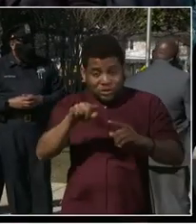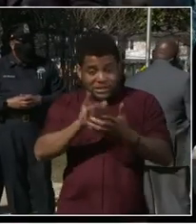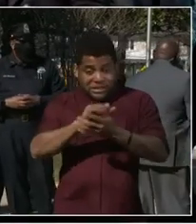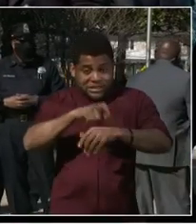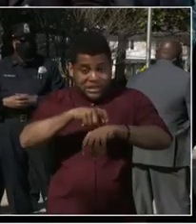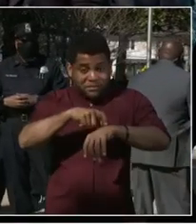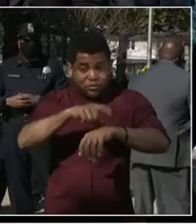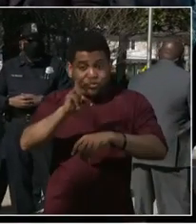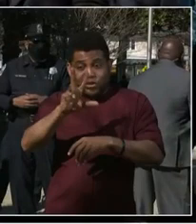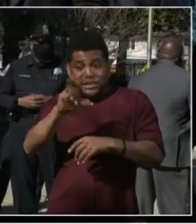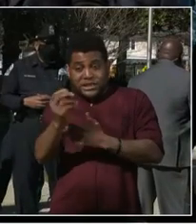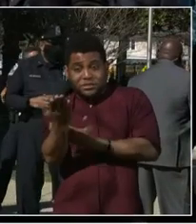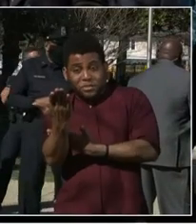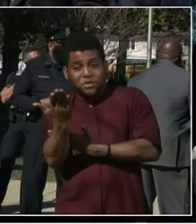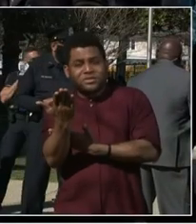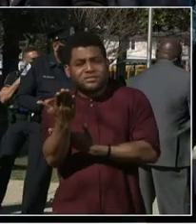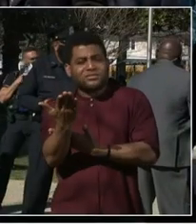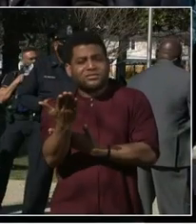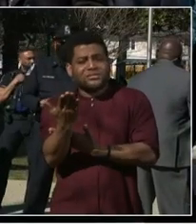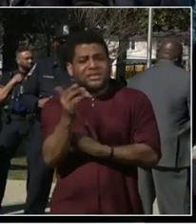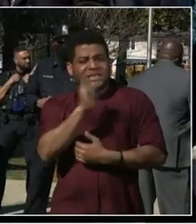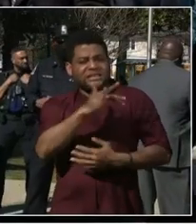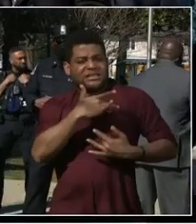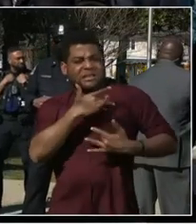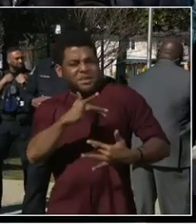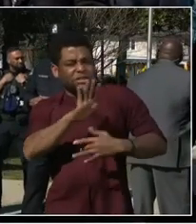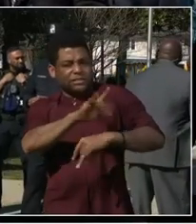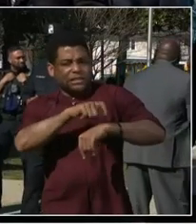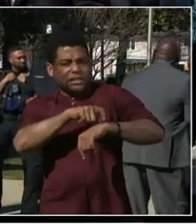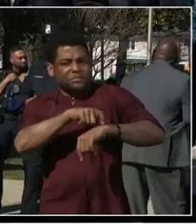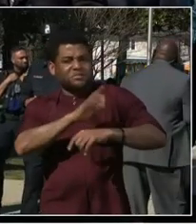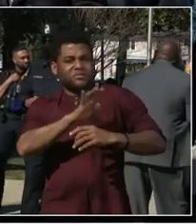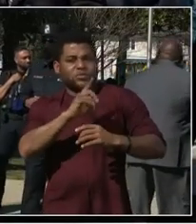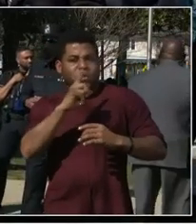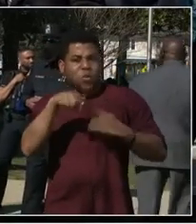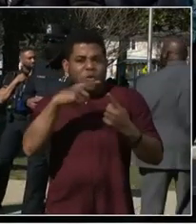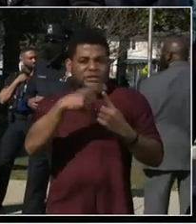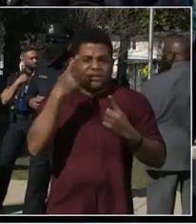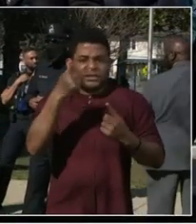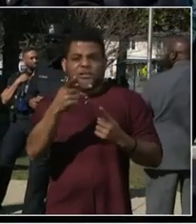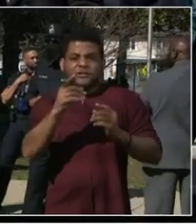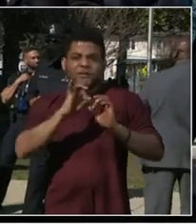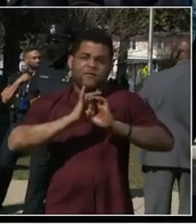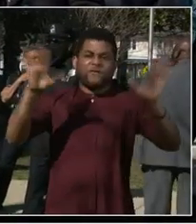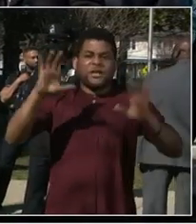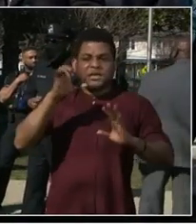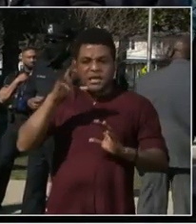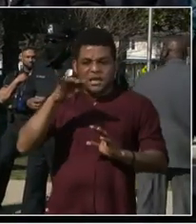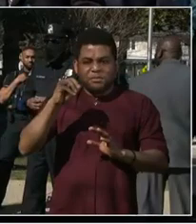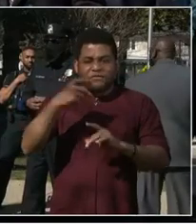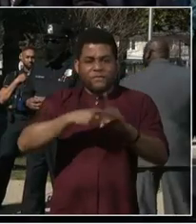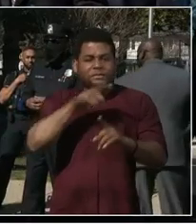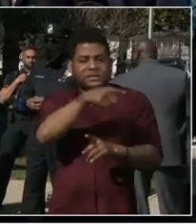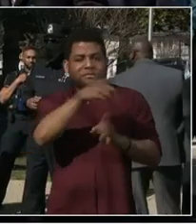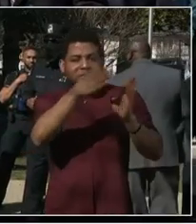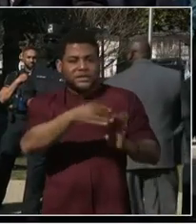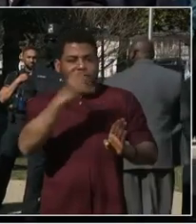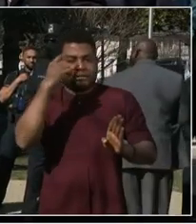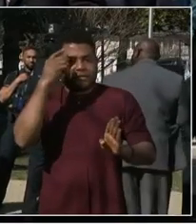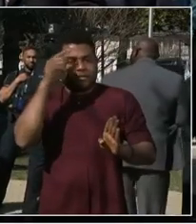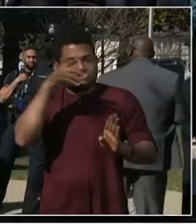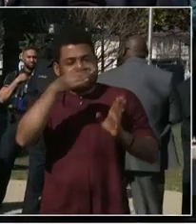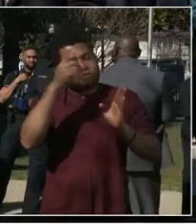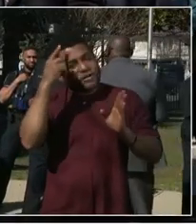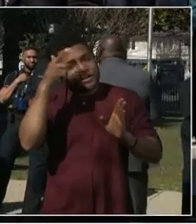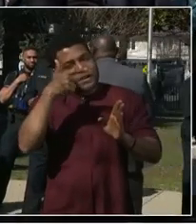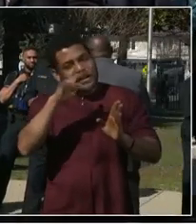the morning is when we experienced some of the violent crimes that we saw. So, I mean, anything is possible. We just don't know that for certain. Okay,